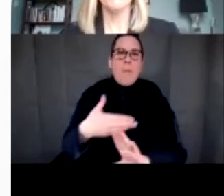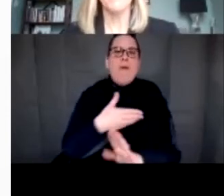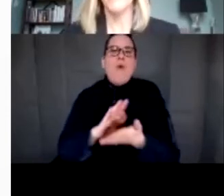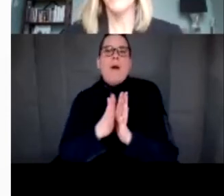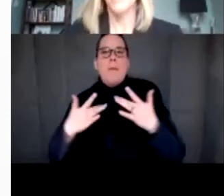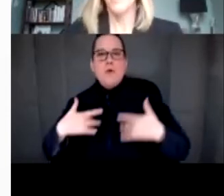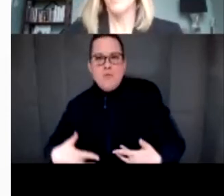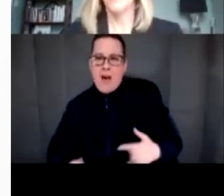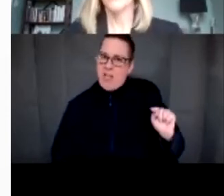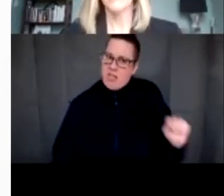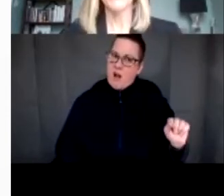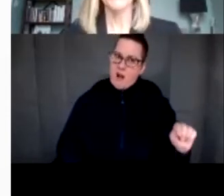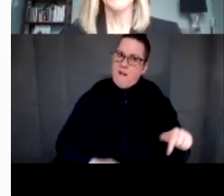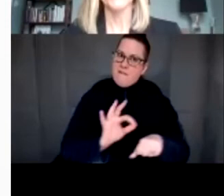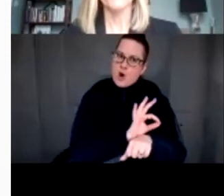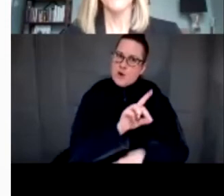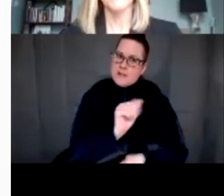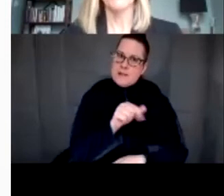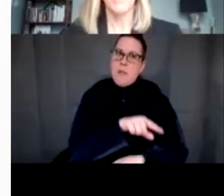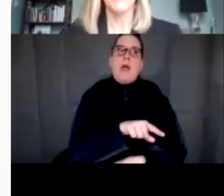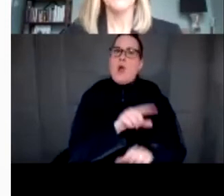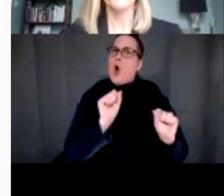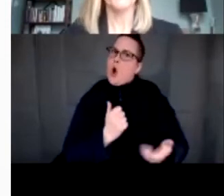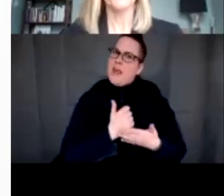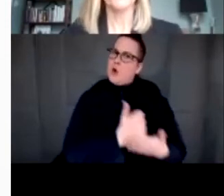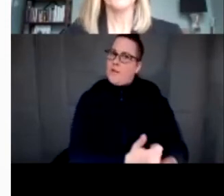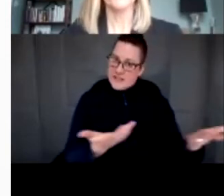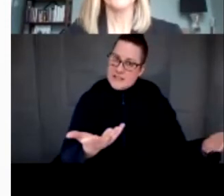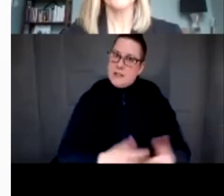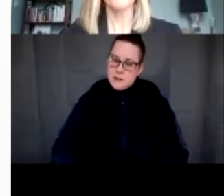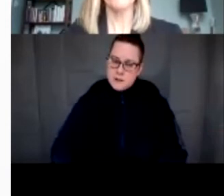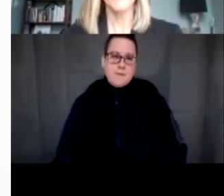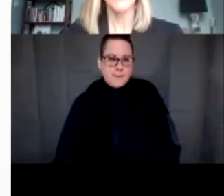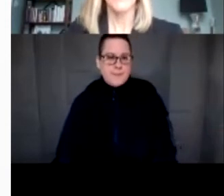certainly might be able to be intervened upon.